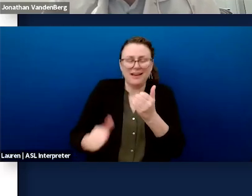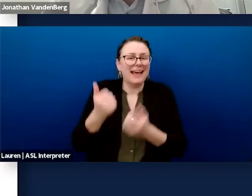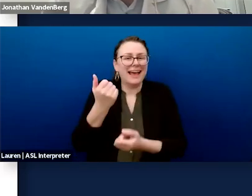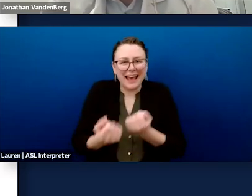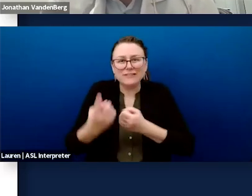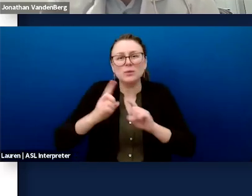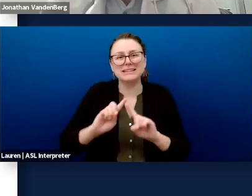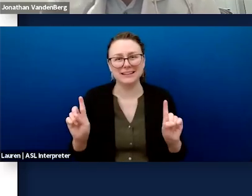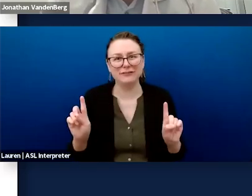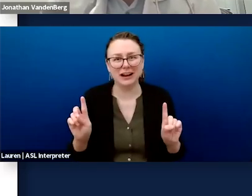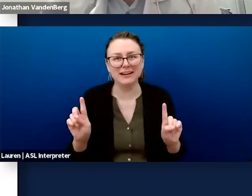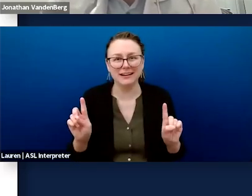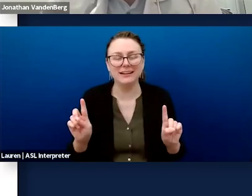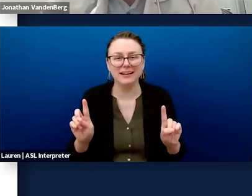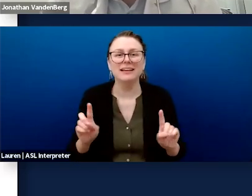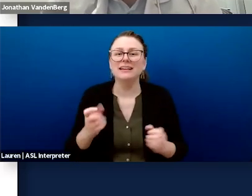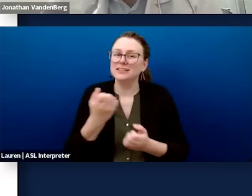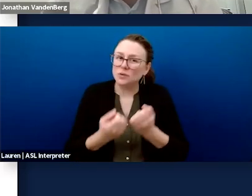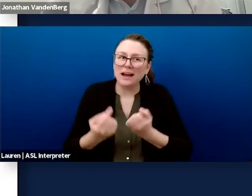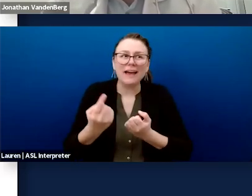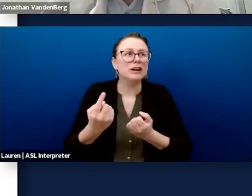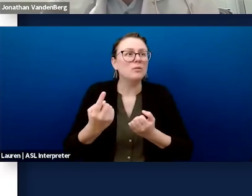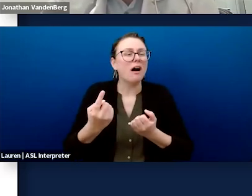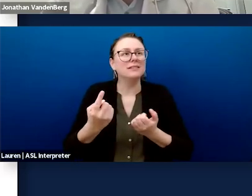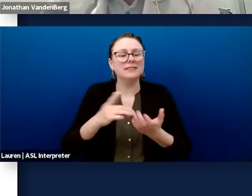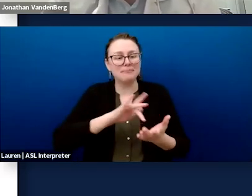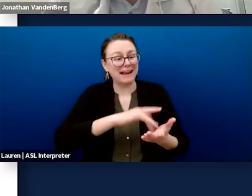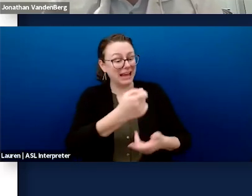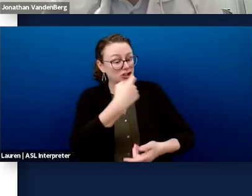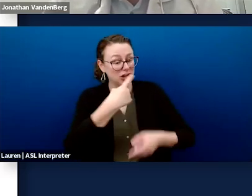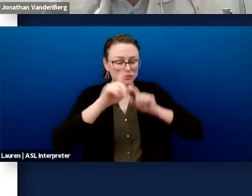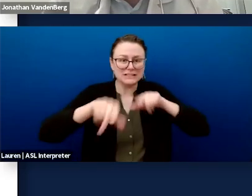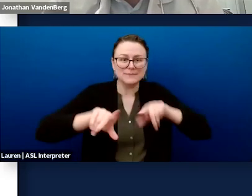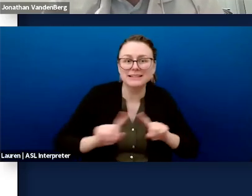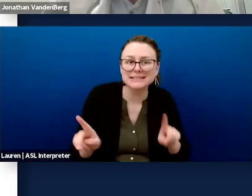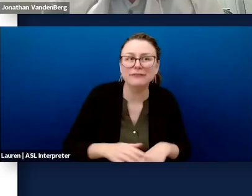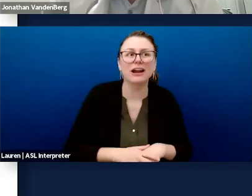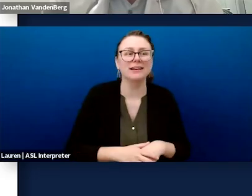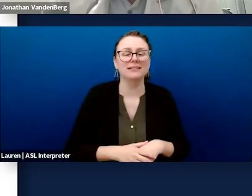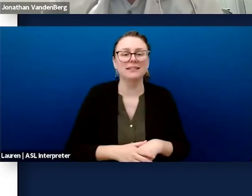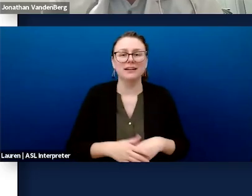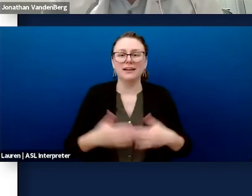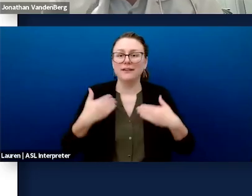different. And so everybody responds to medications, everybody responds to physical